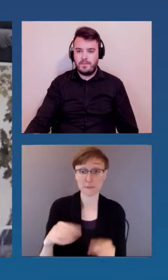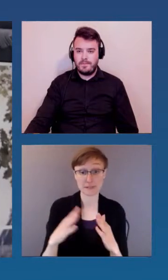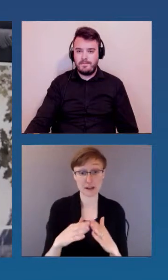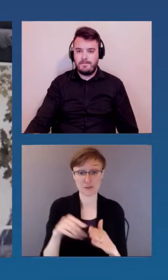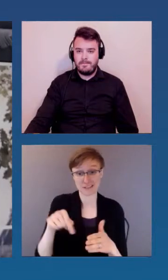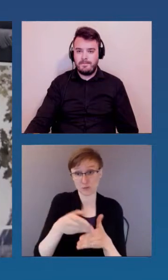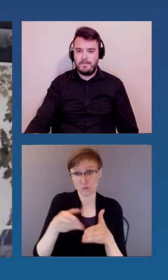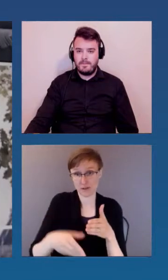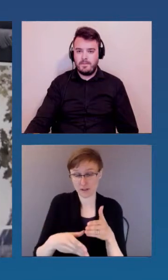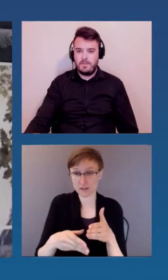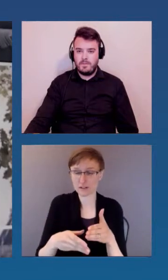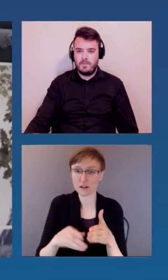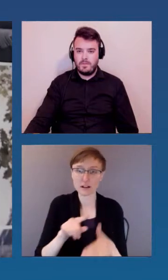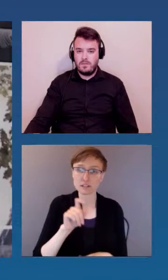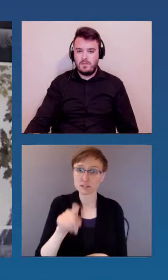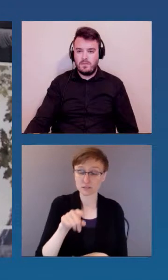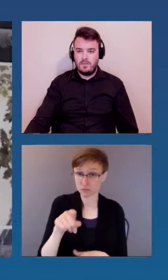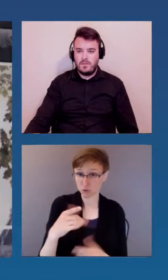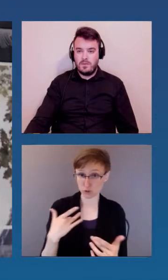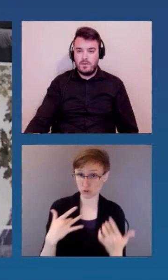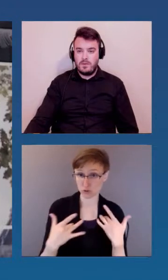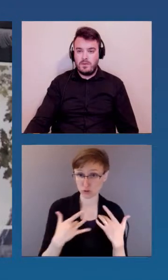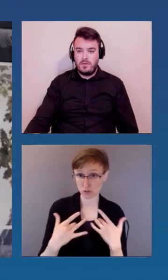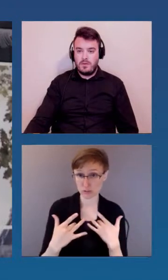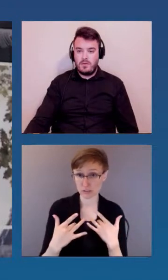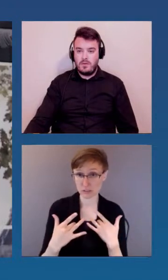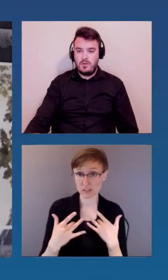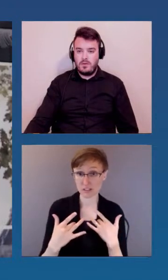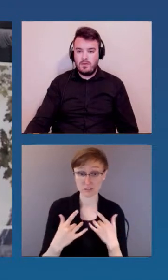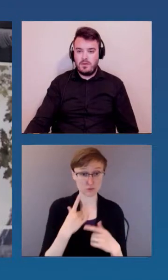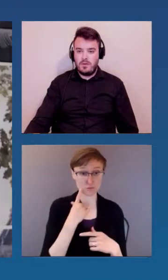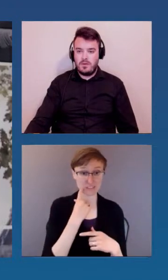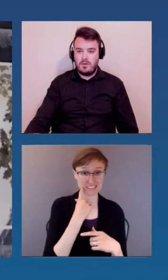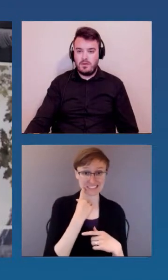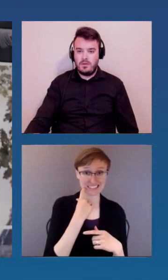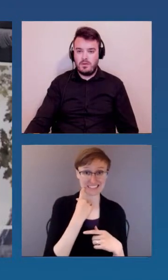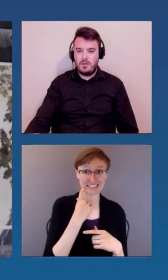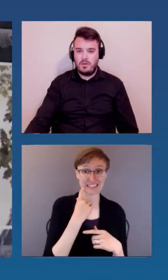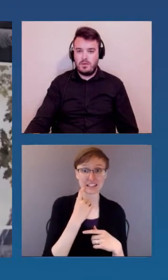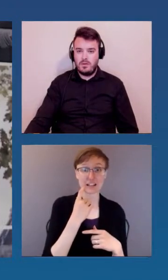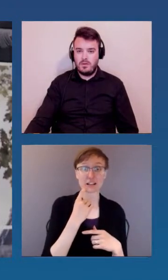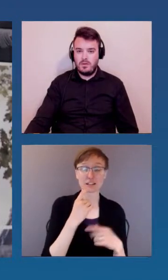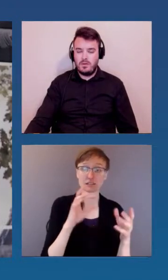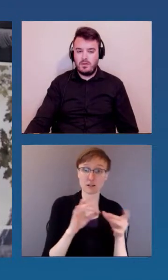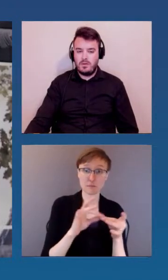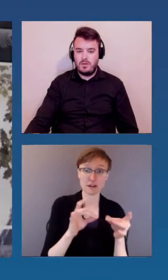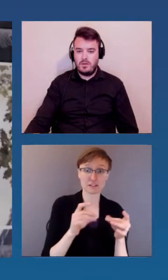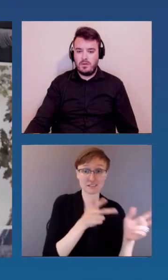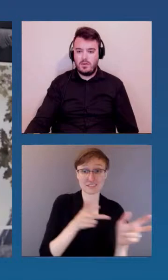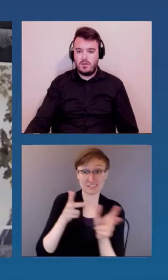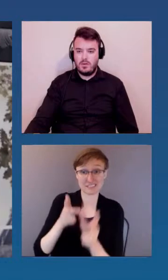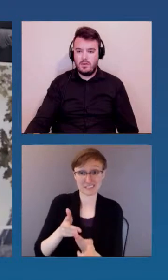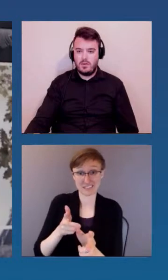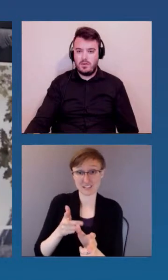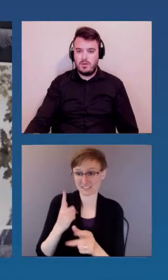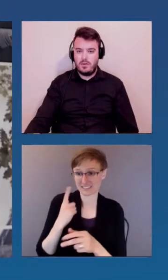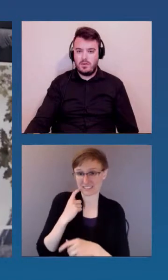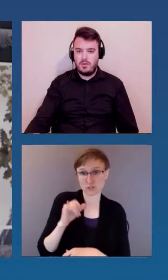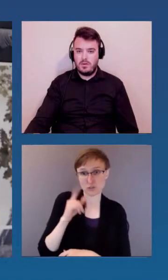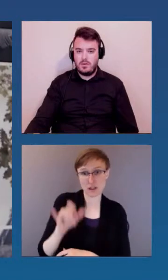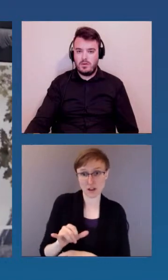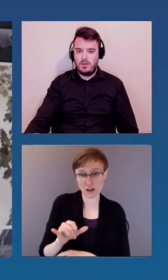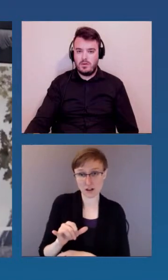If there was ever a really significant event or exposure where we needed to follow up with people and we didn't have everybody's name, we would